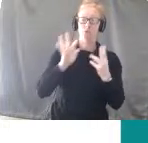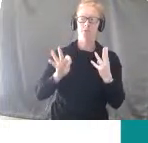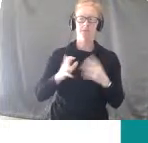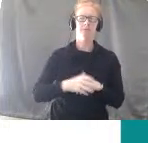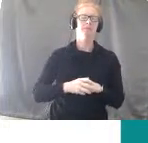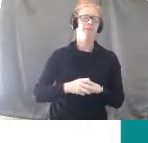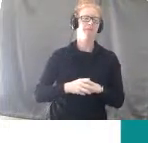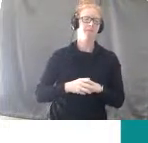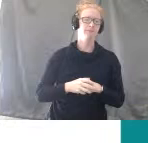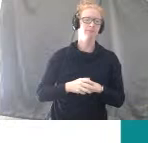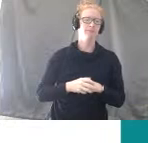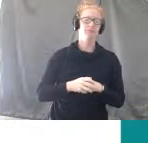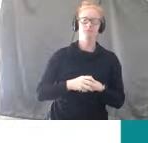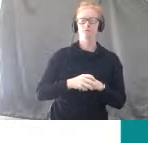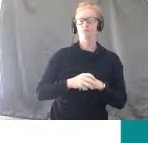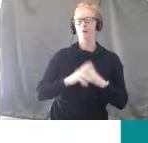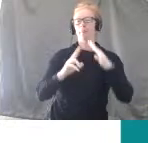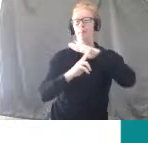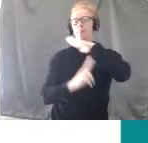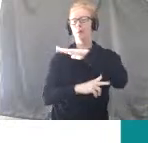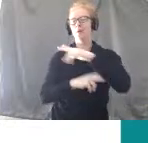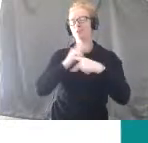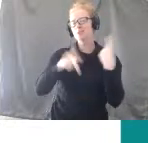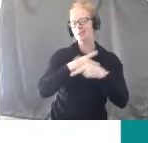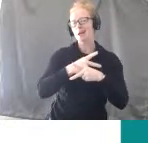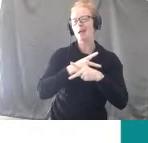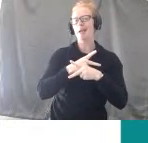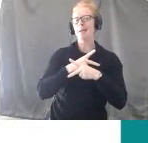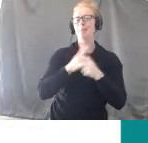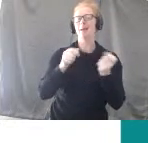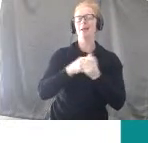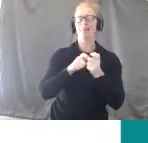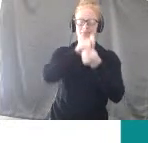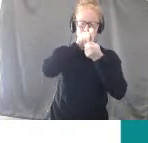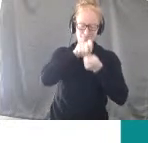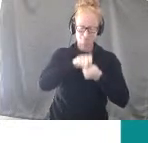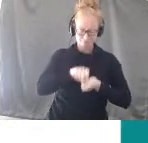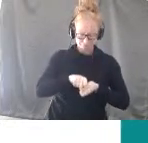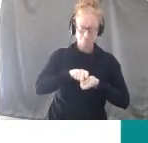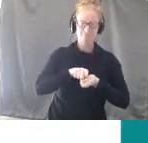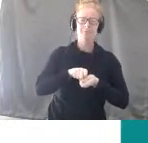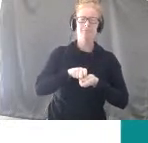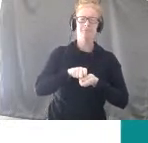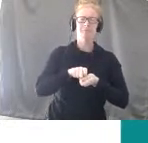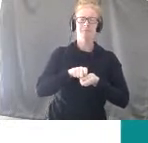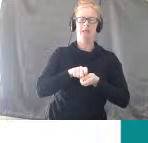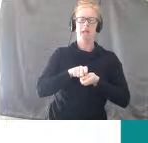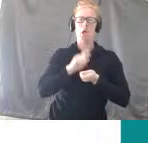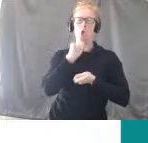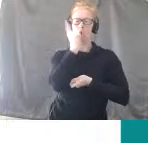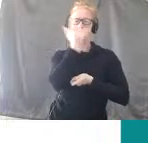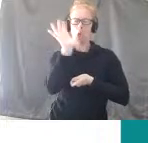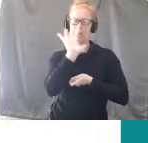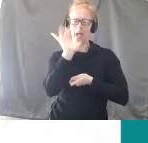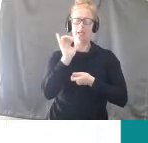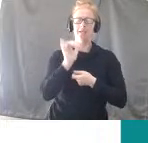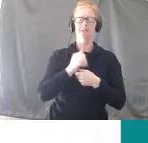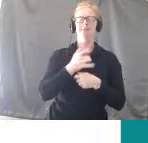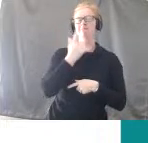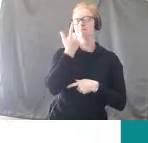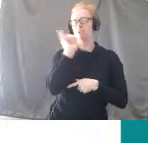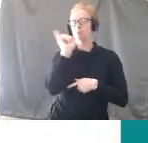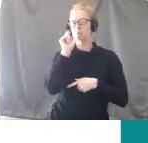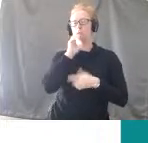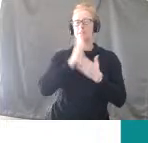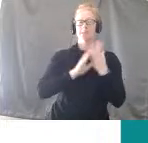for bridge types and refine those options, as well as some of the aesthetic treatments that folks have